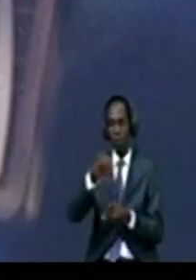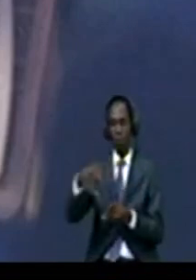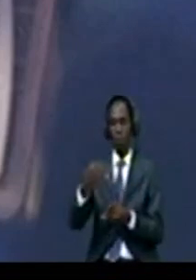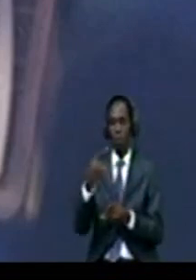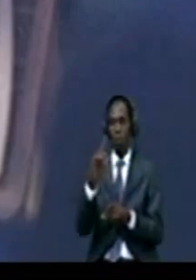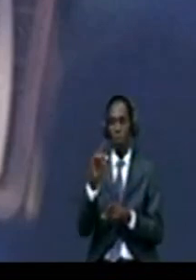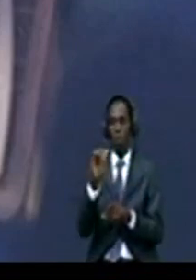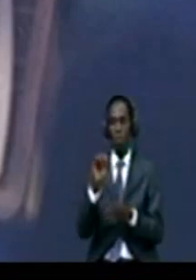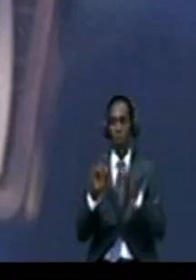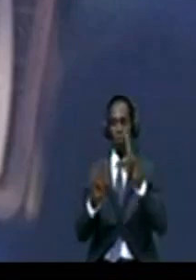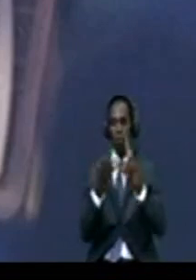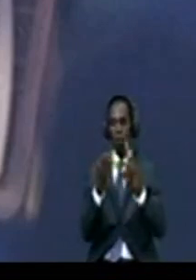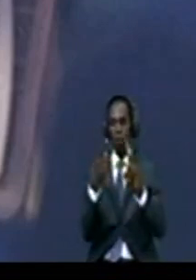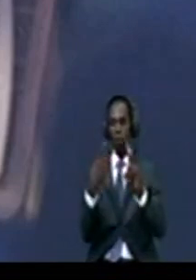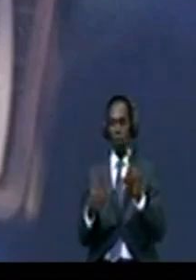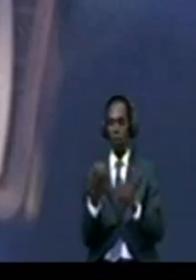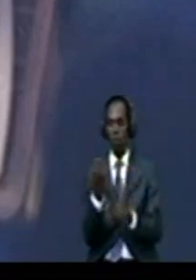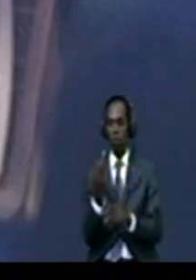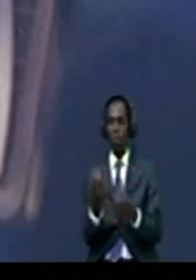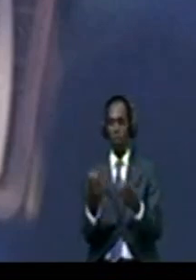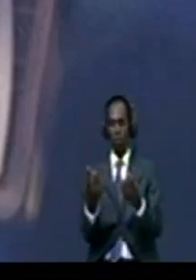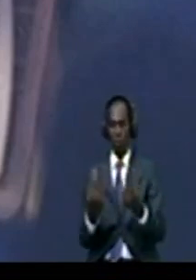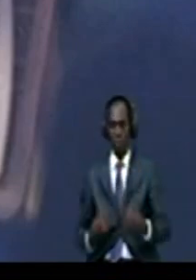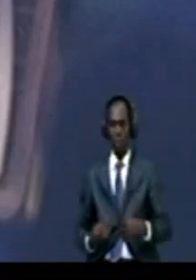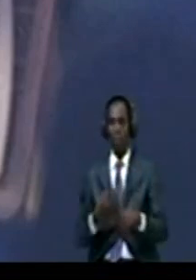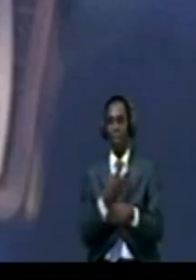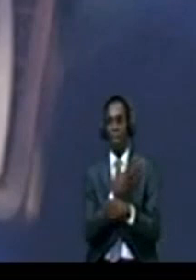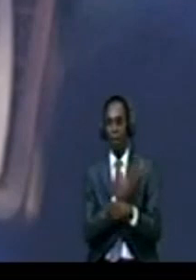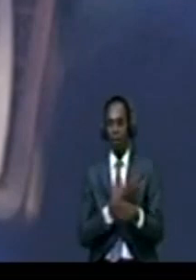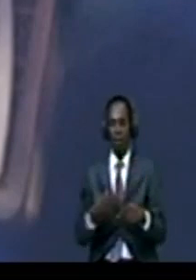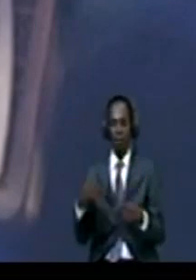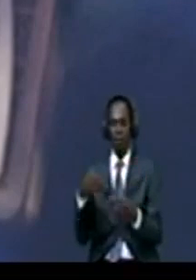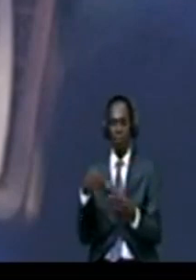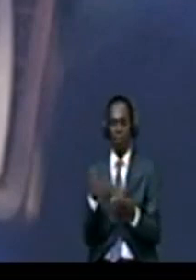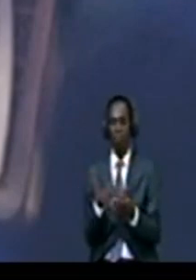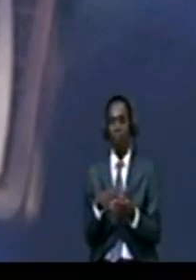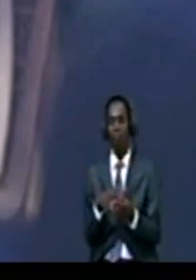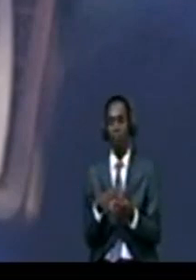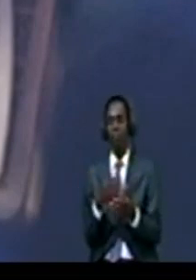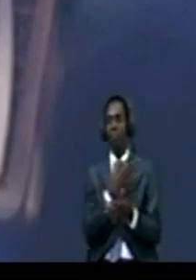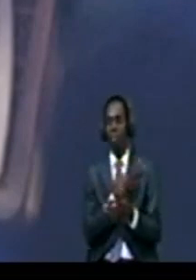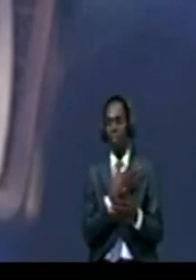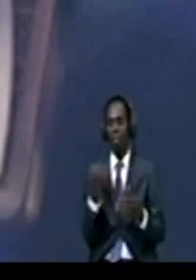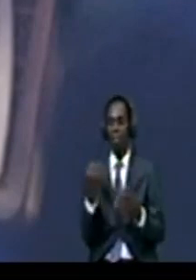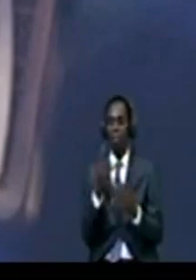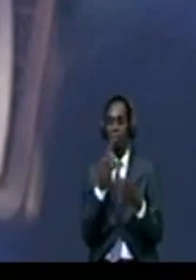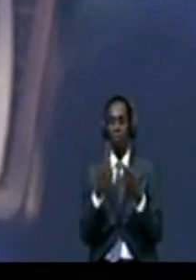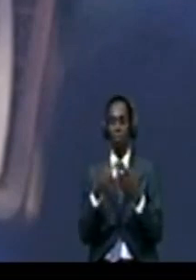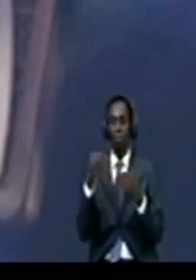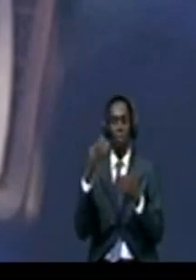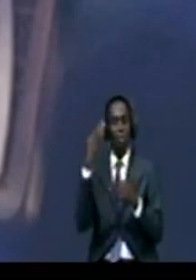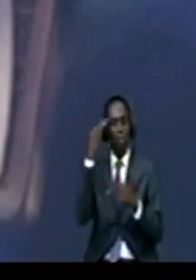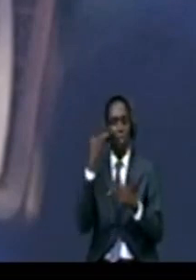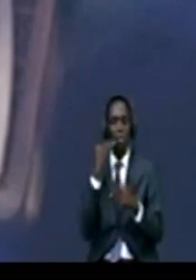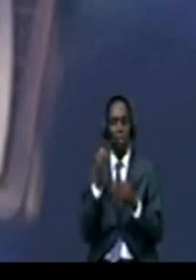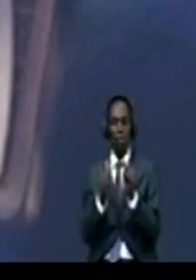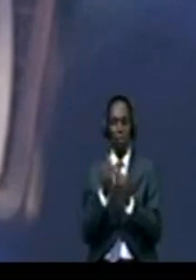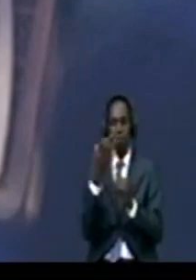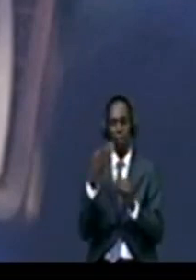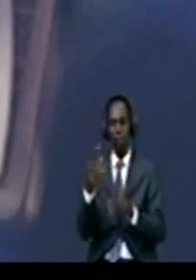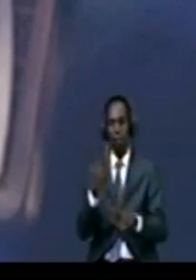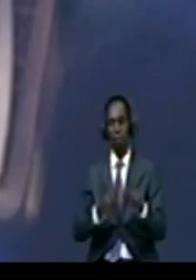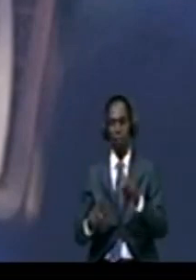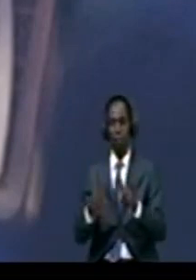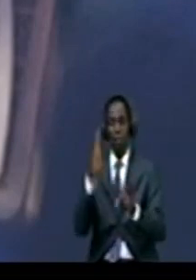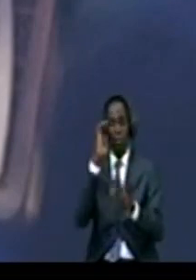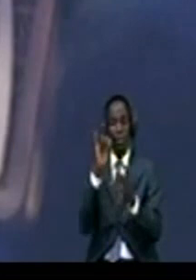came, and with him a great multitude with swords and staves from the chief priests and elders of the people. Now he that betrayed him